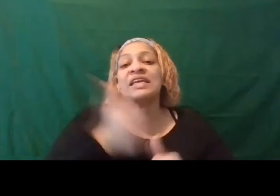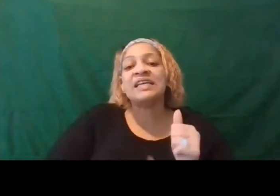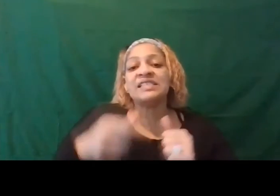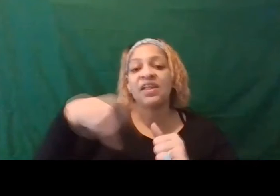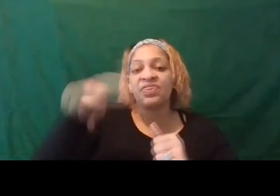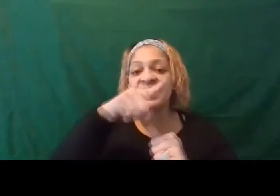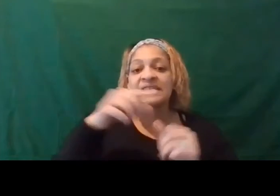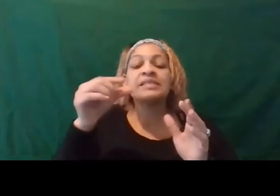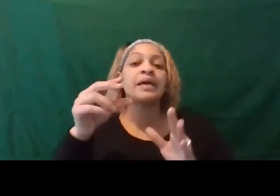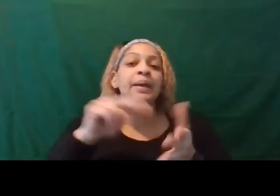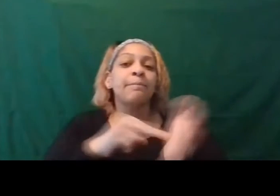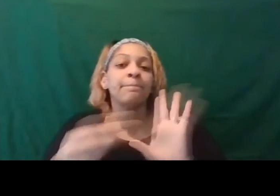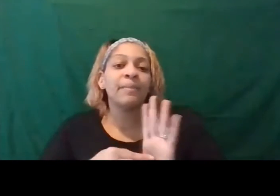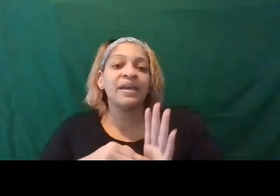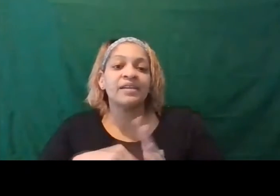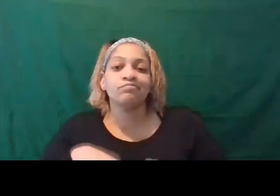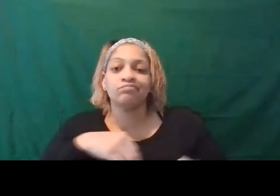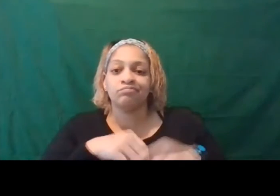them in the world?